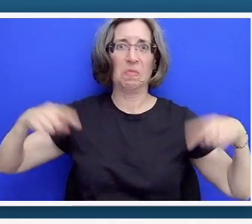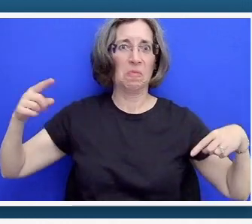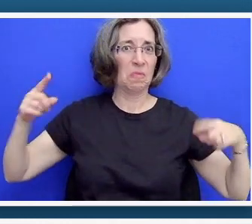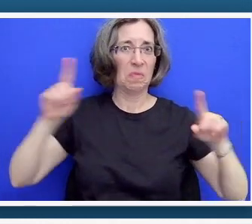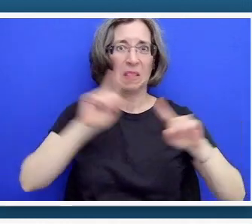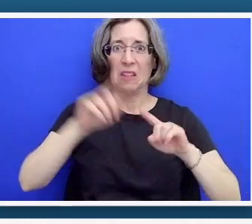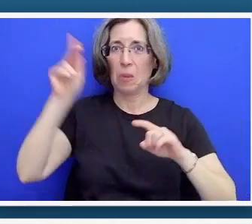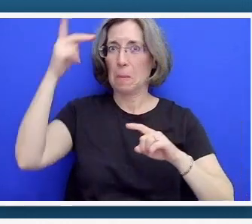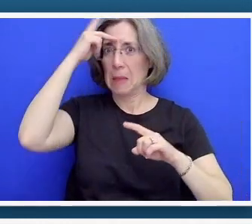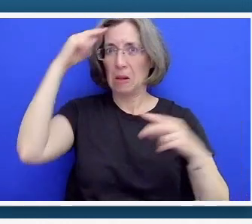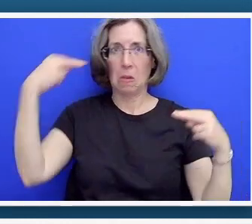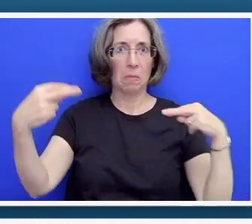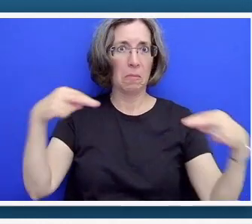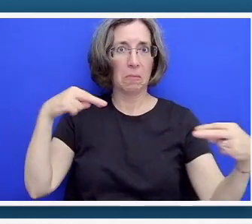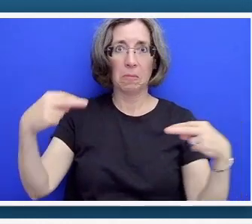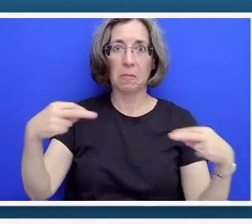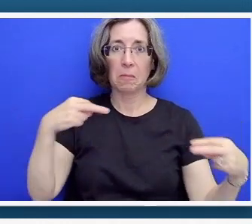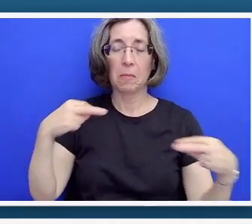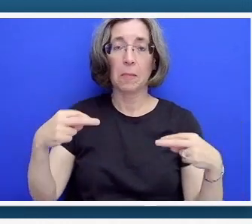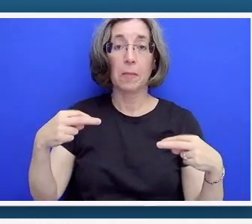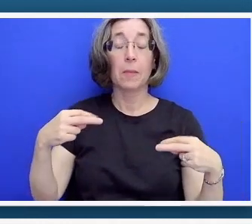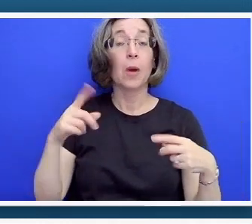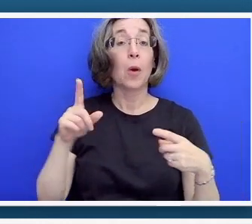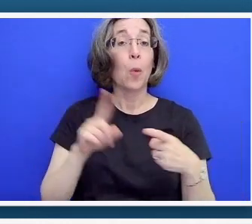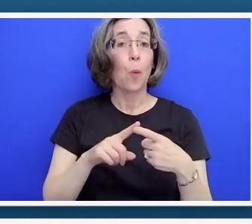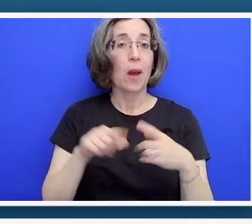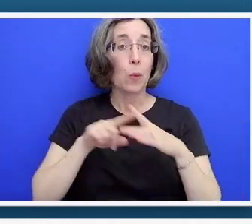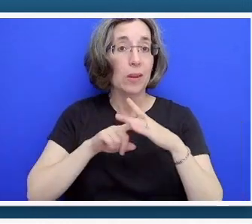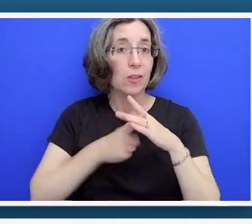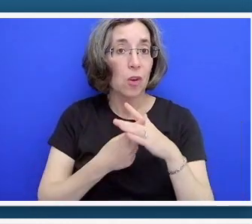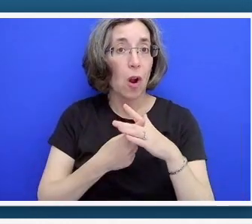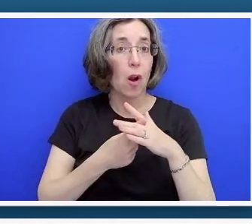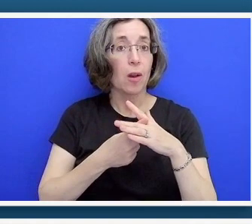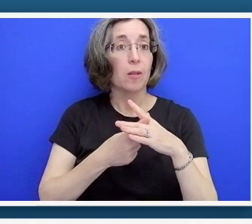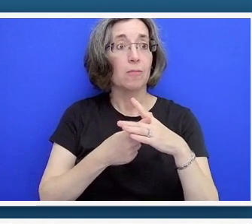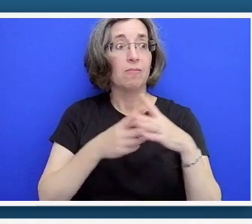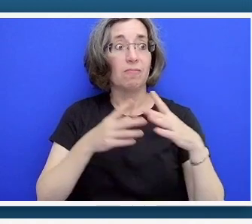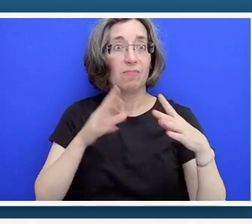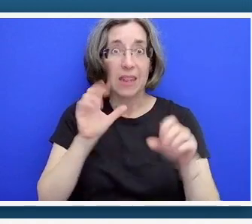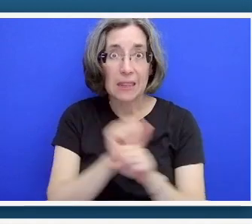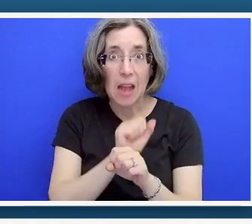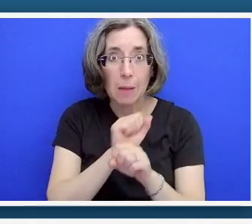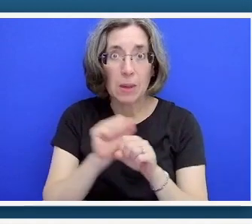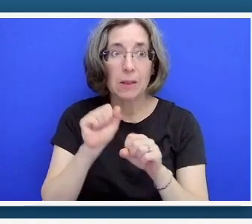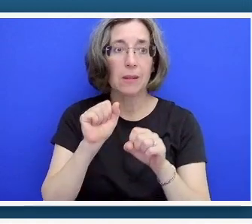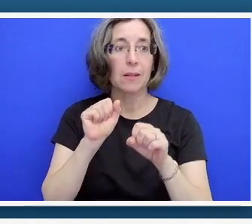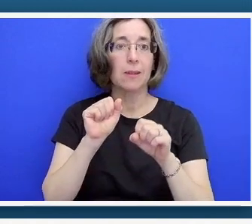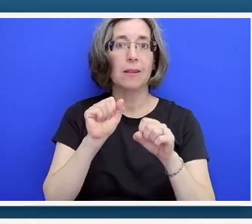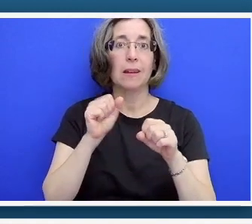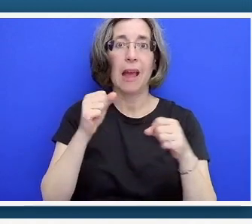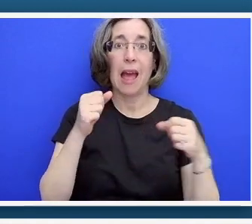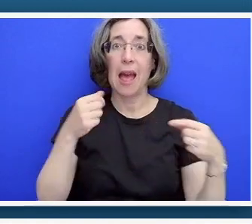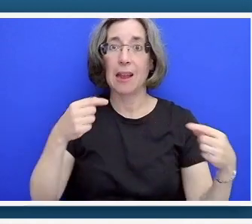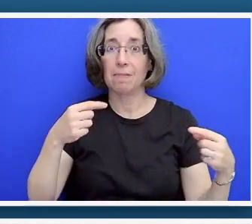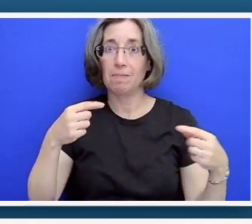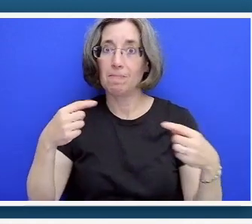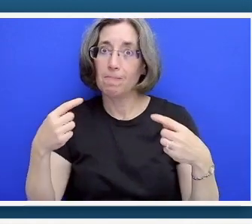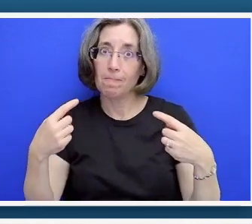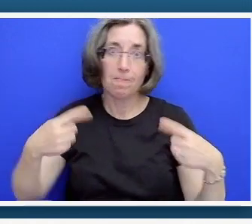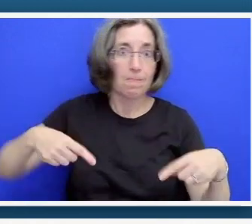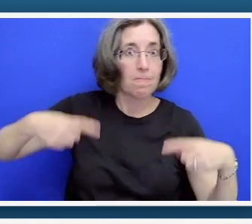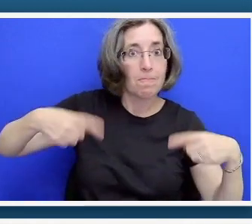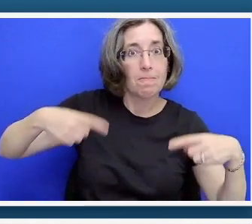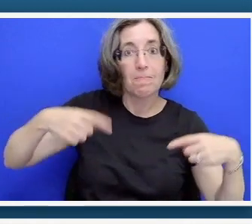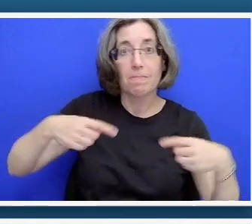we get into the actual assignments and we get into the civic discourse, I need to make sure that not only